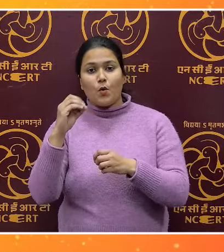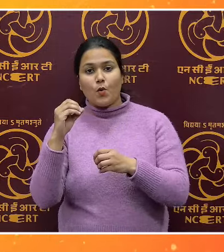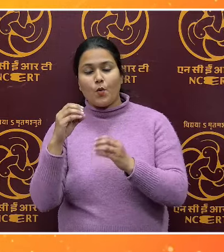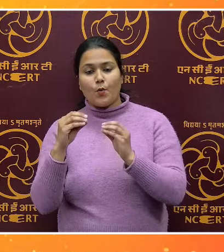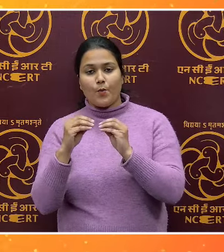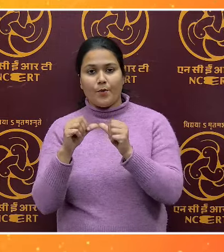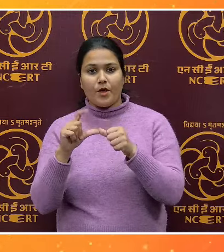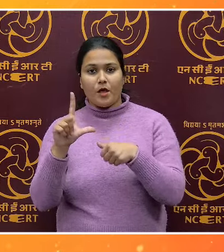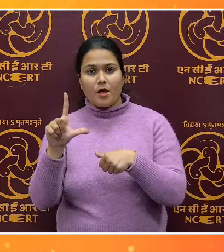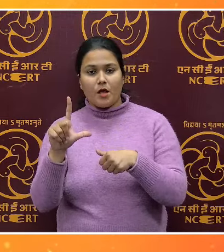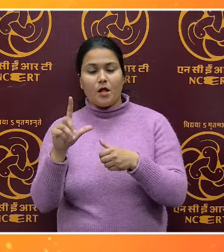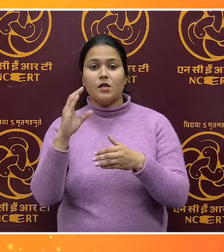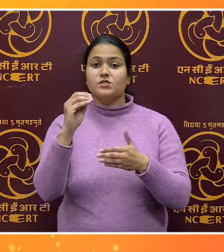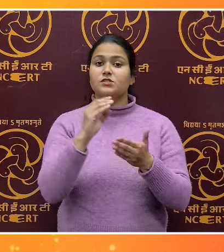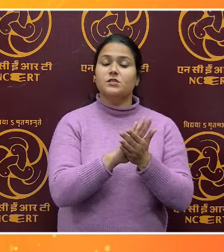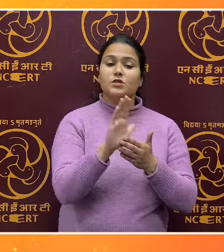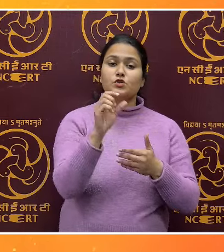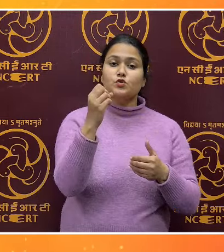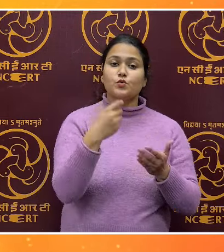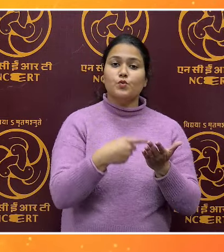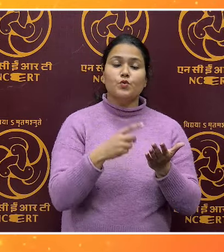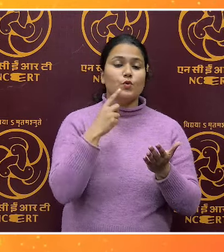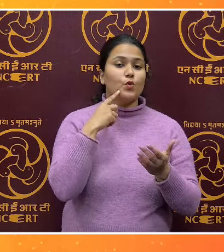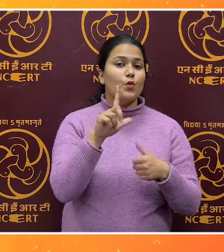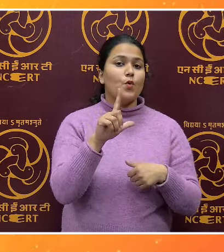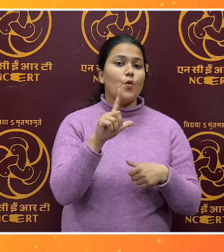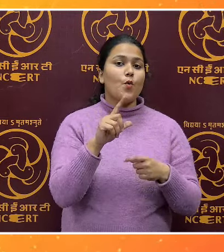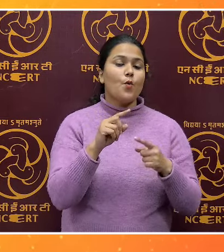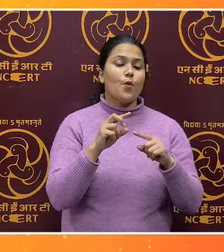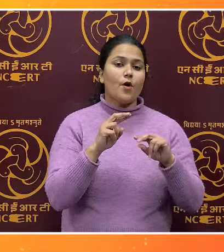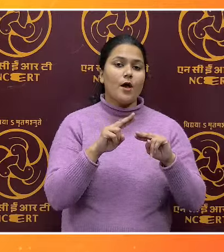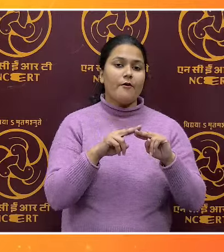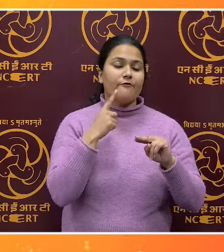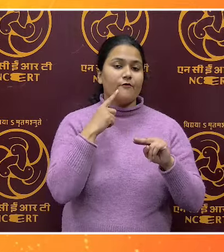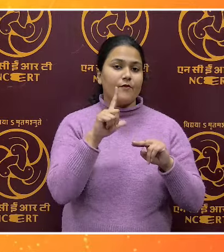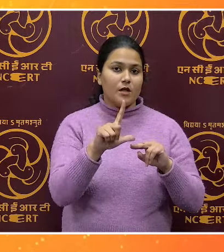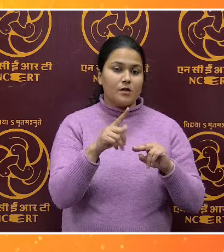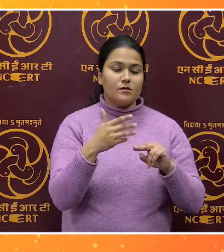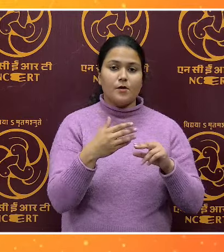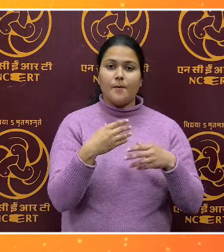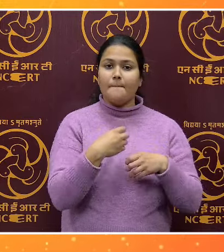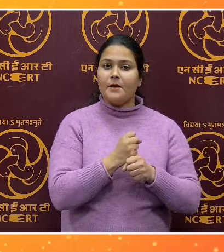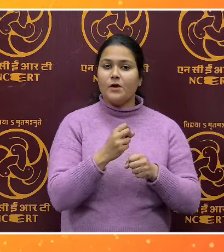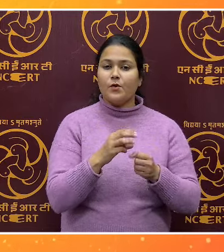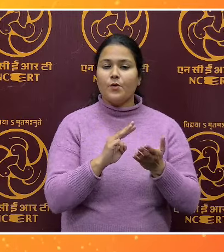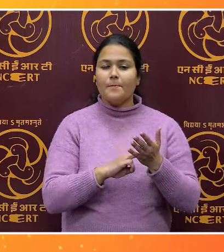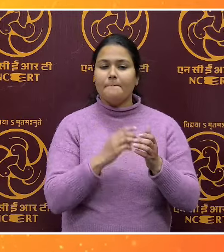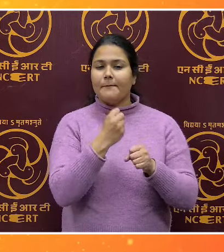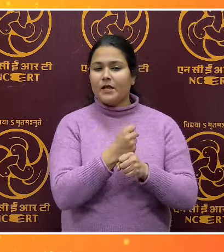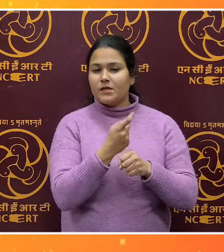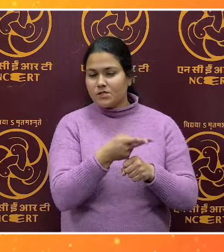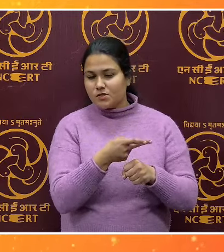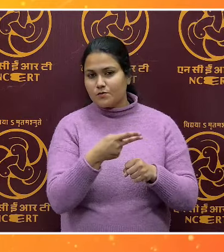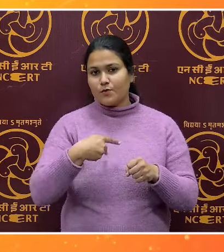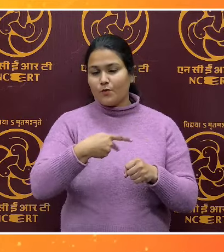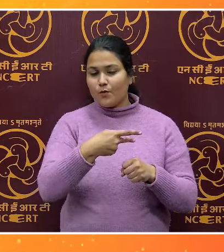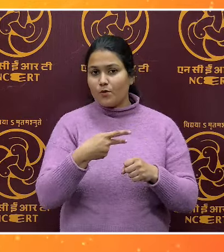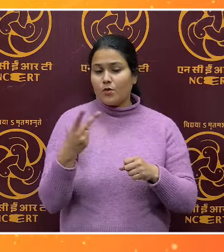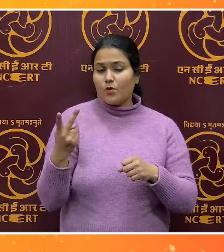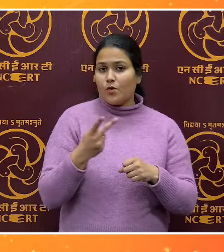chlorophyll that is made up of magnesium. These all are examples of coordination compounds in